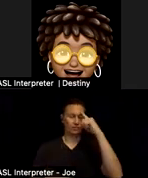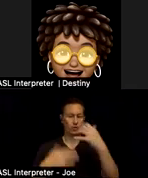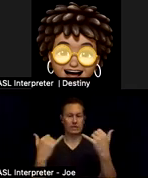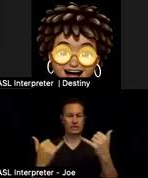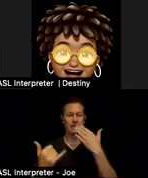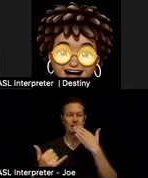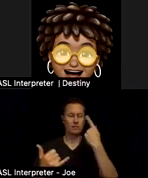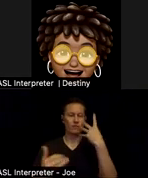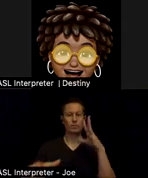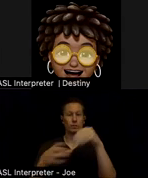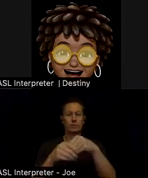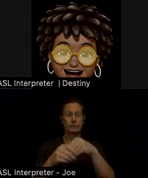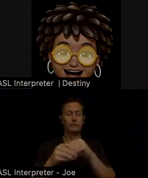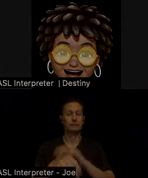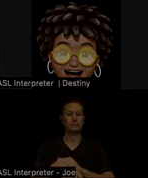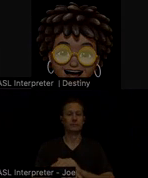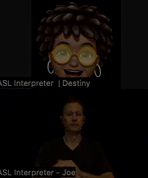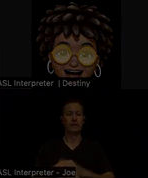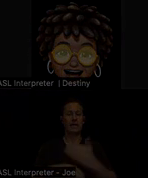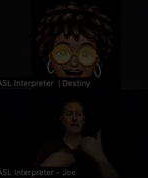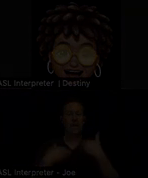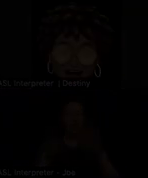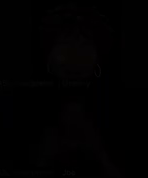is it. Thank you all for participating and have a good rest of your day.